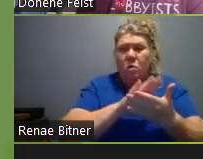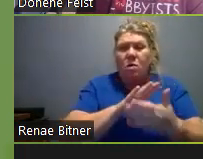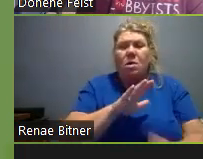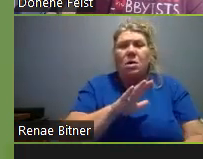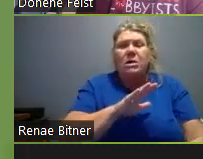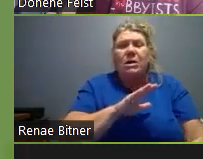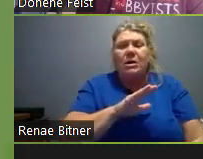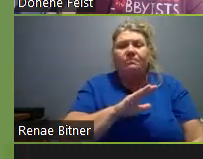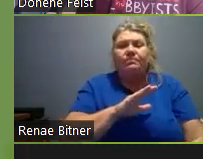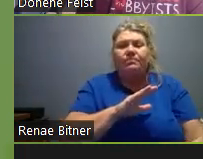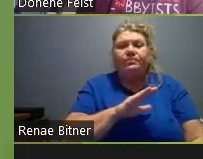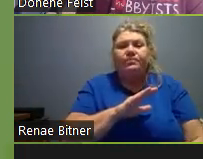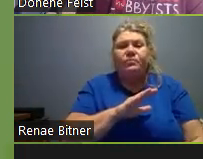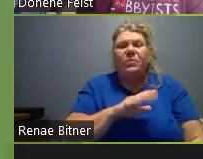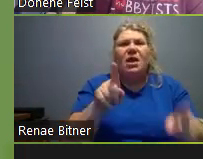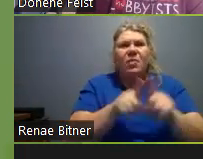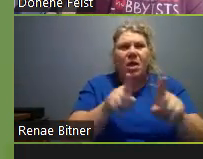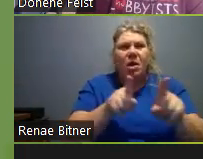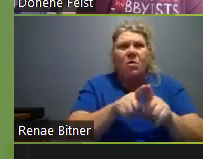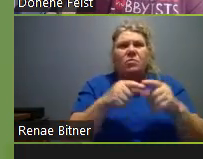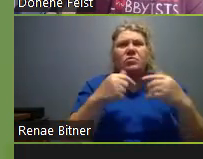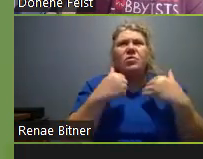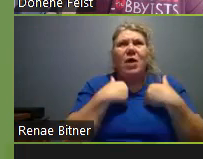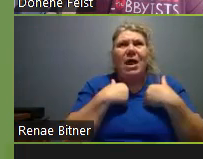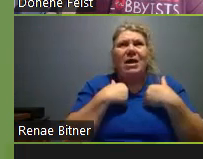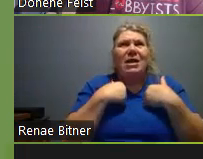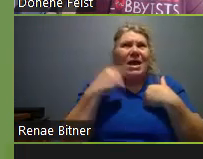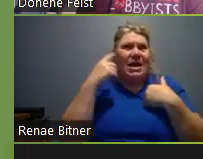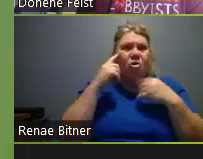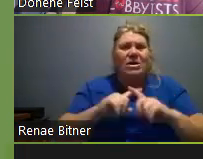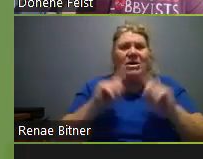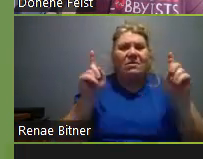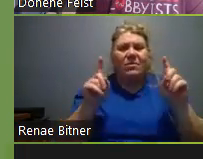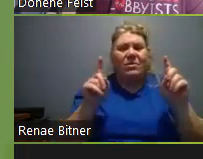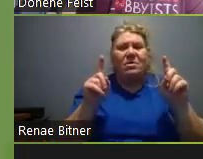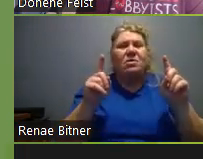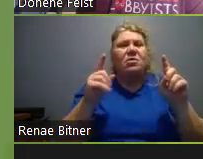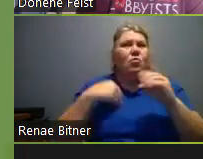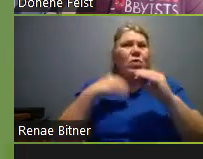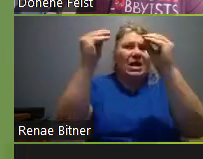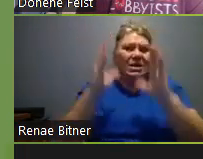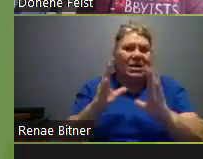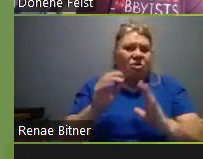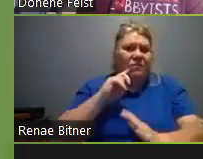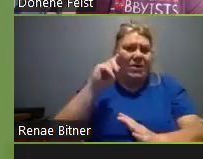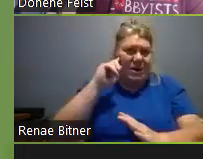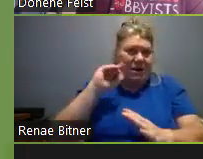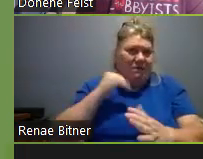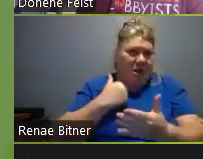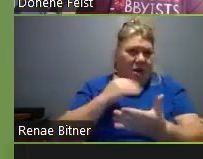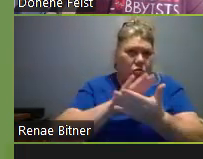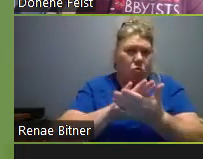that that also had a hearing difference. So we had a teacher of the deaf in our